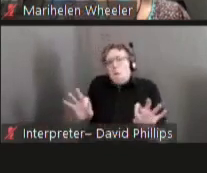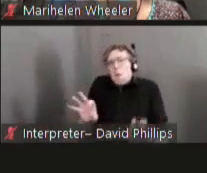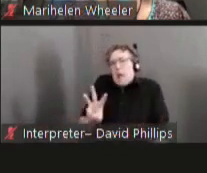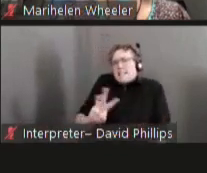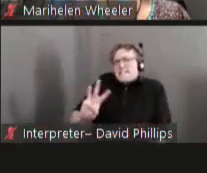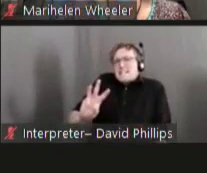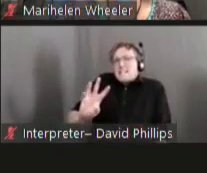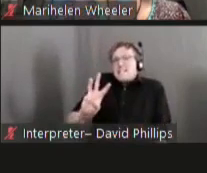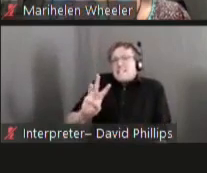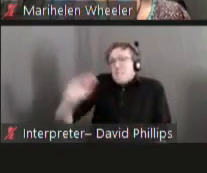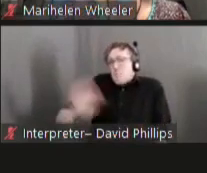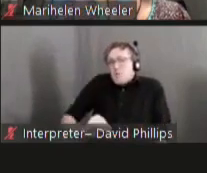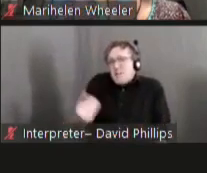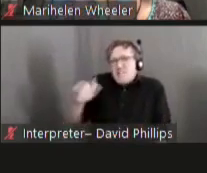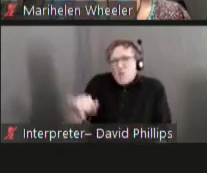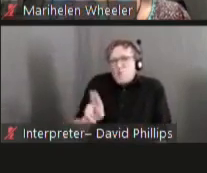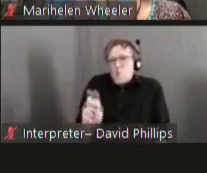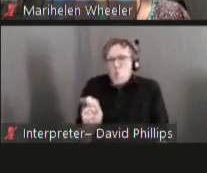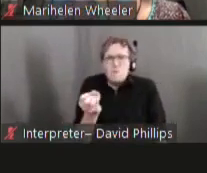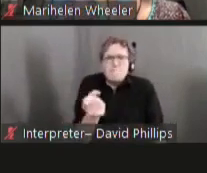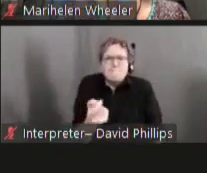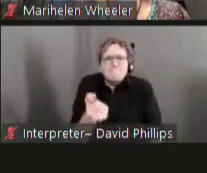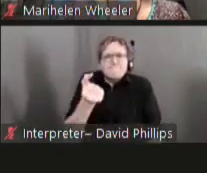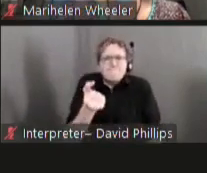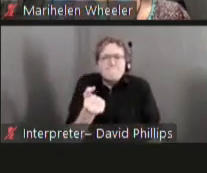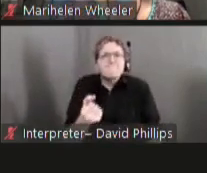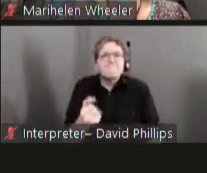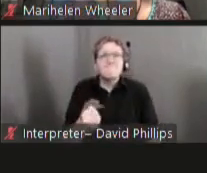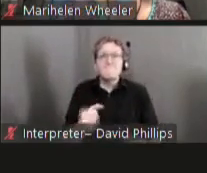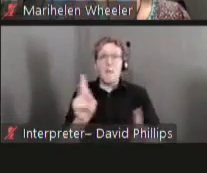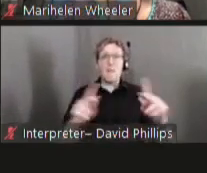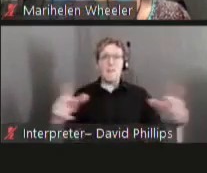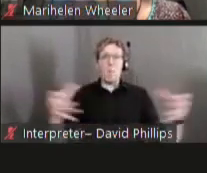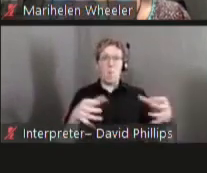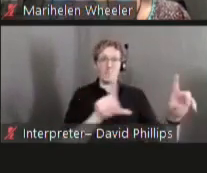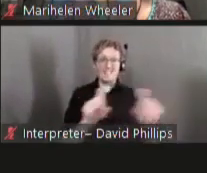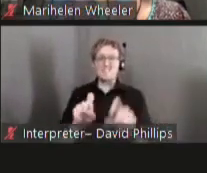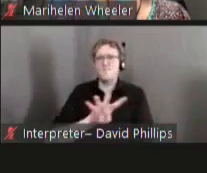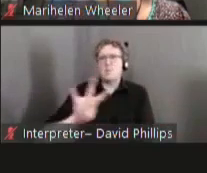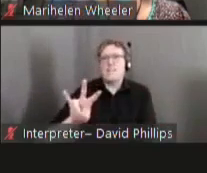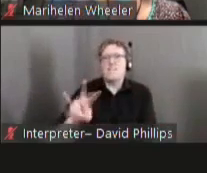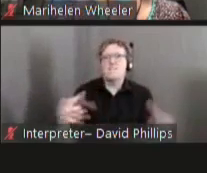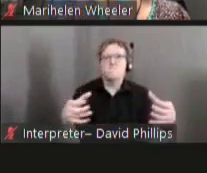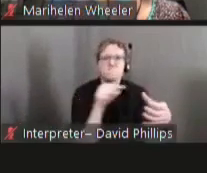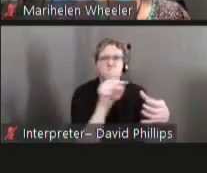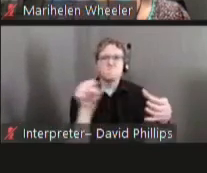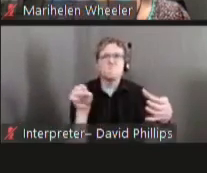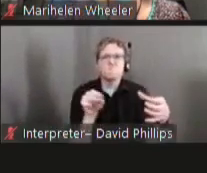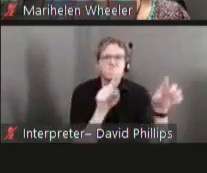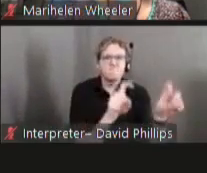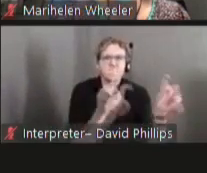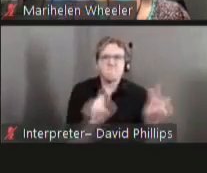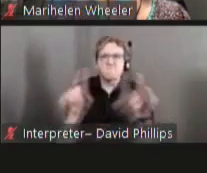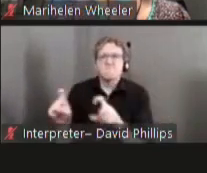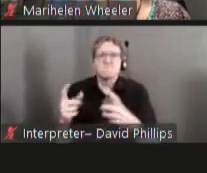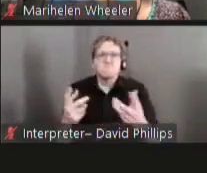as you can see, in June, we had very few cases overall, 47 for which we had the sequencing done,